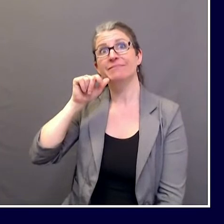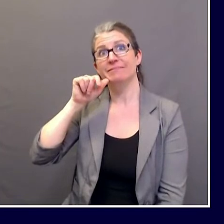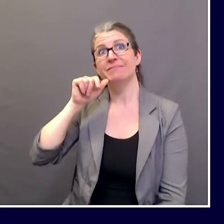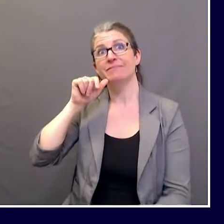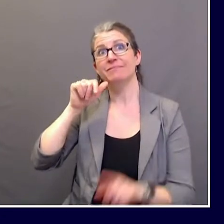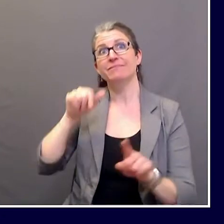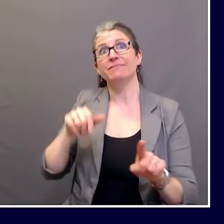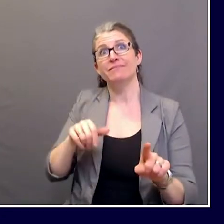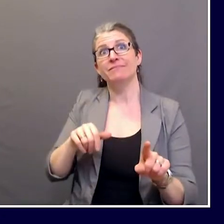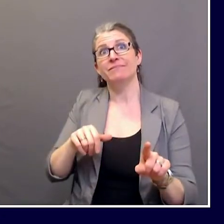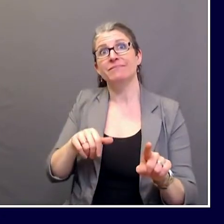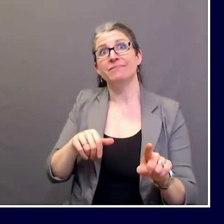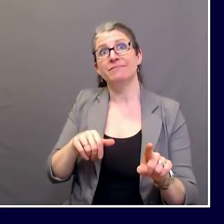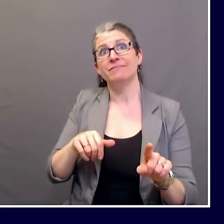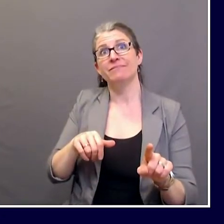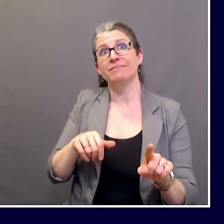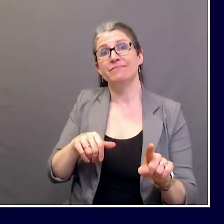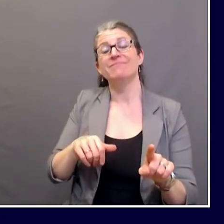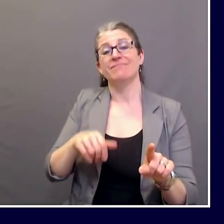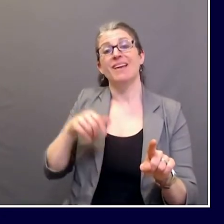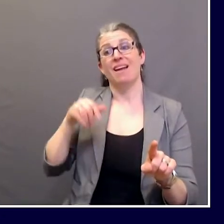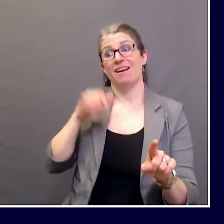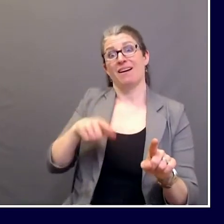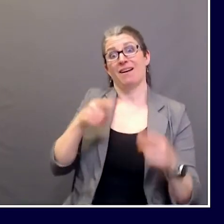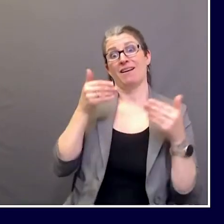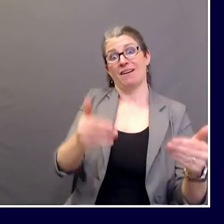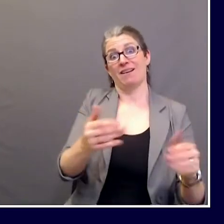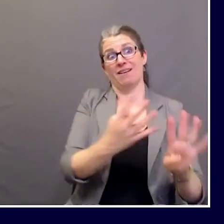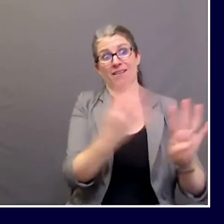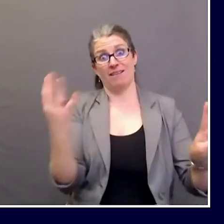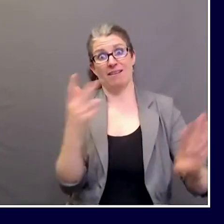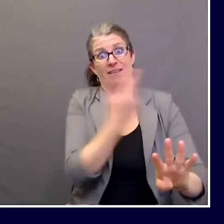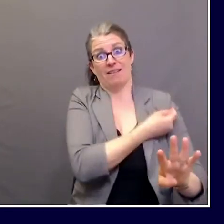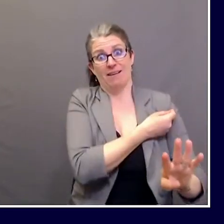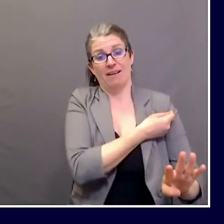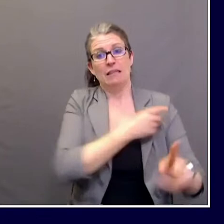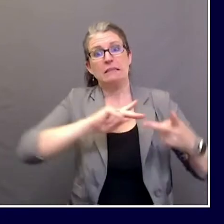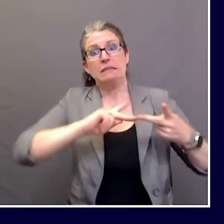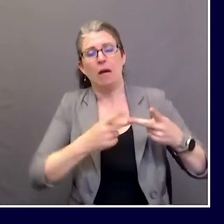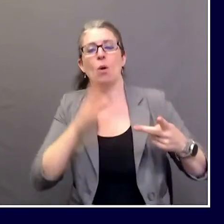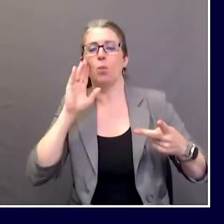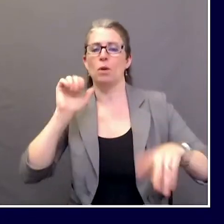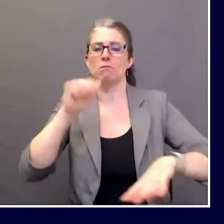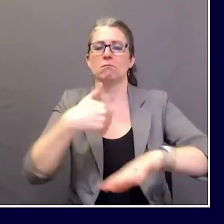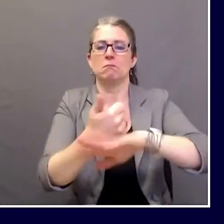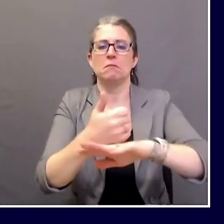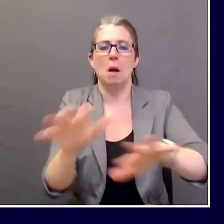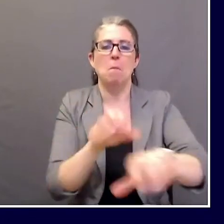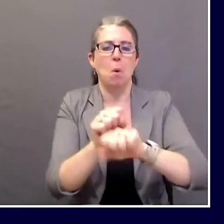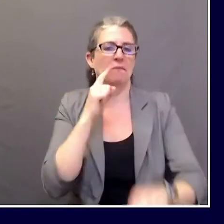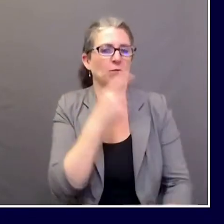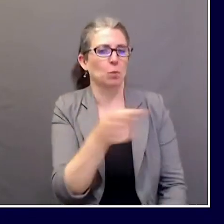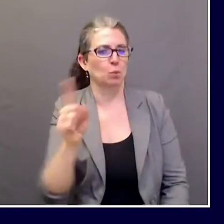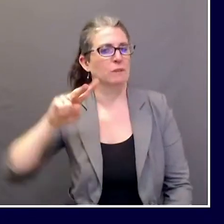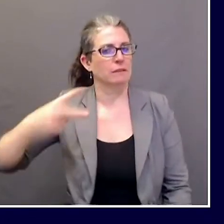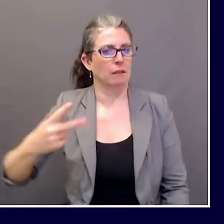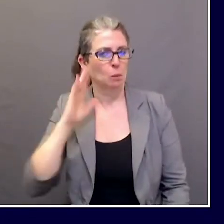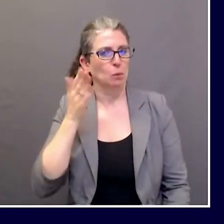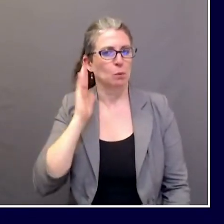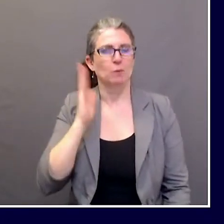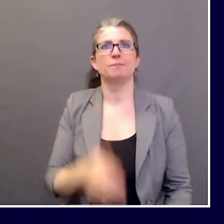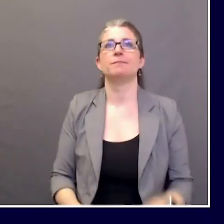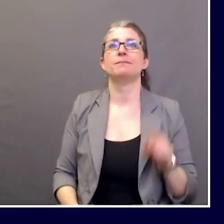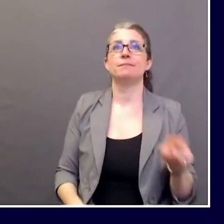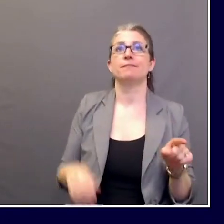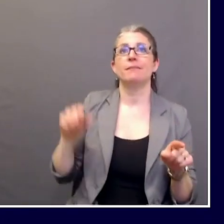later. I see. I'll add that we are only 5 hours into the new system. We are working on exactly